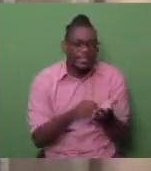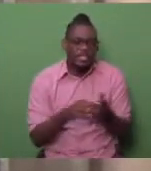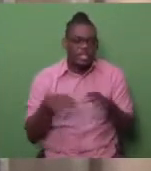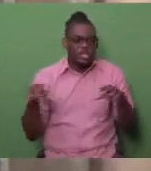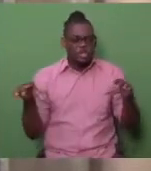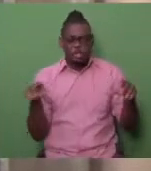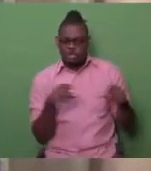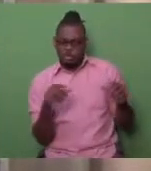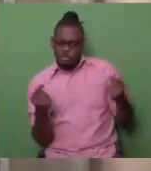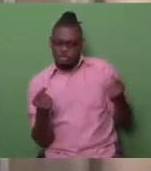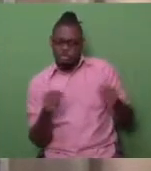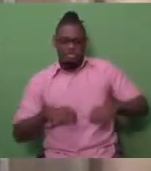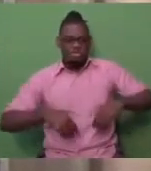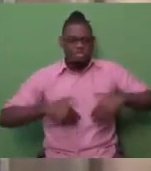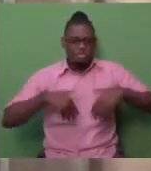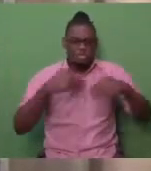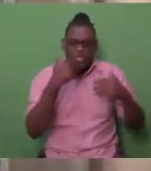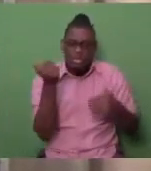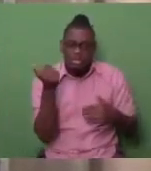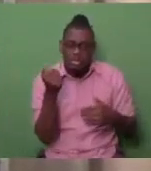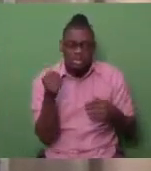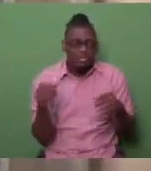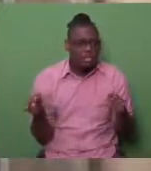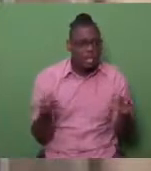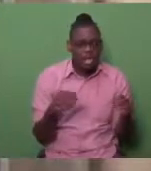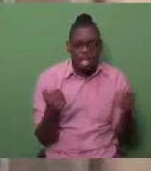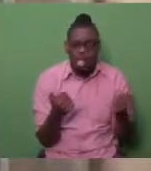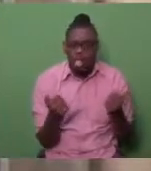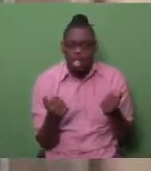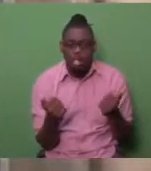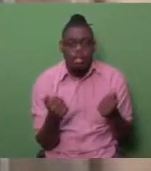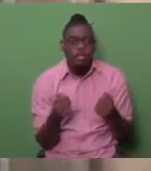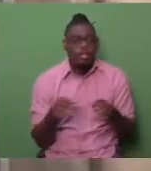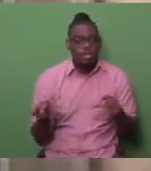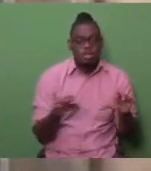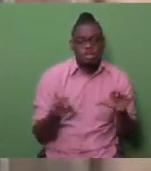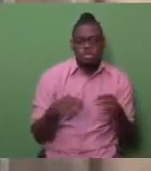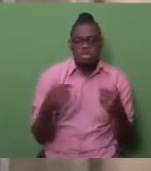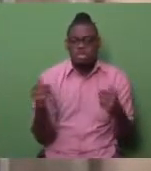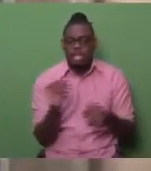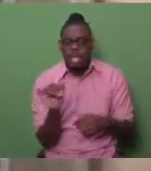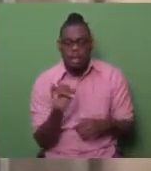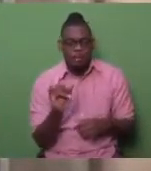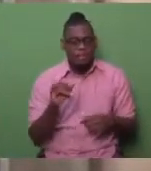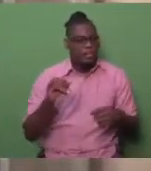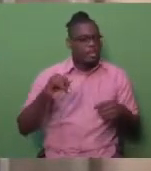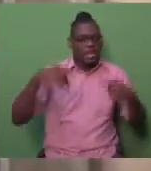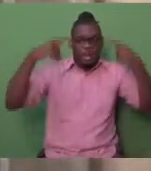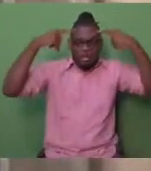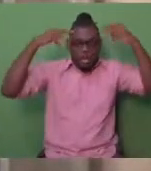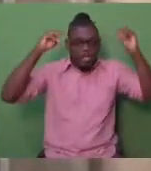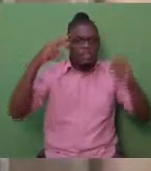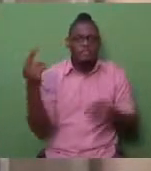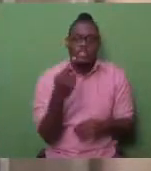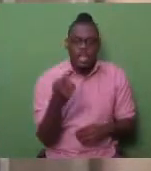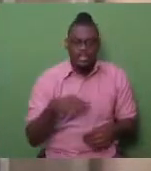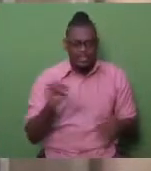Prime Minister. I turn now, Madam, to shareholders of Alcyon Resorts, which includes the Minister of